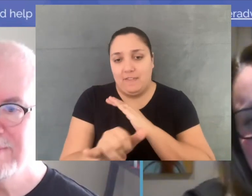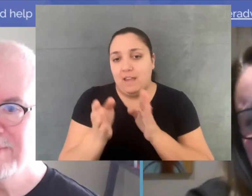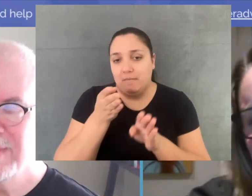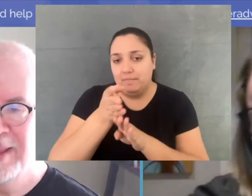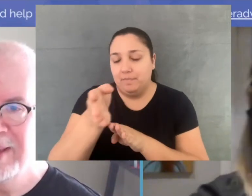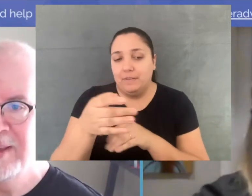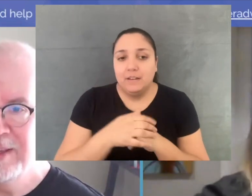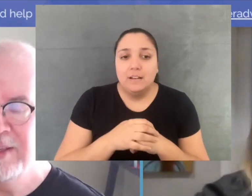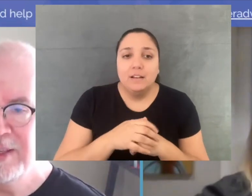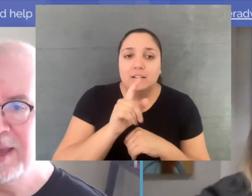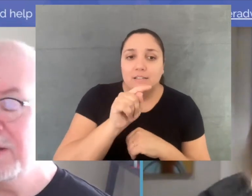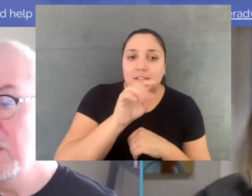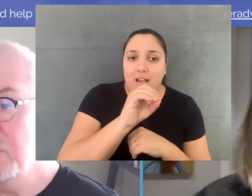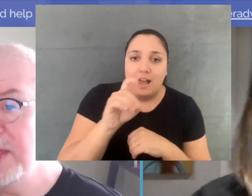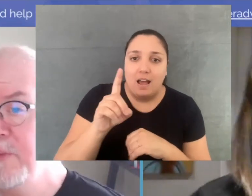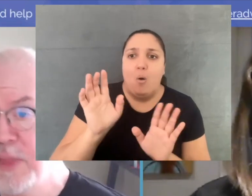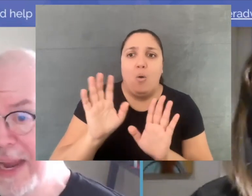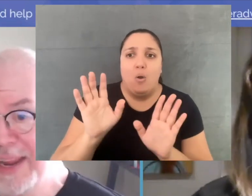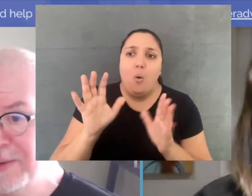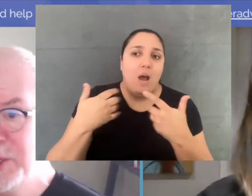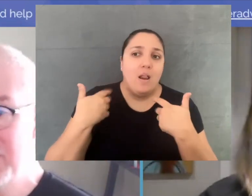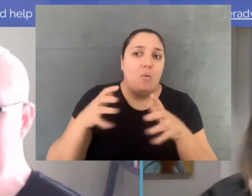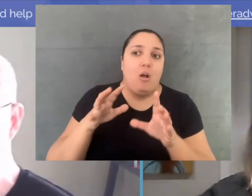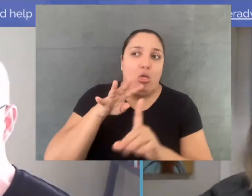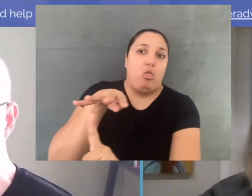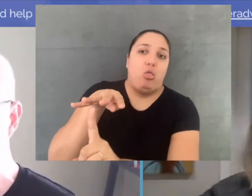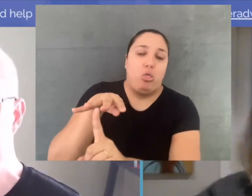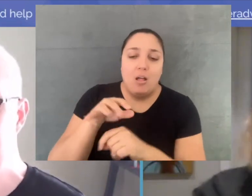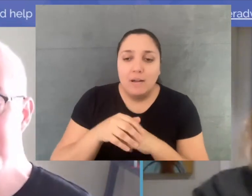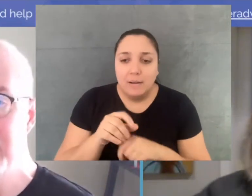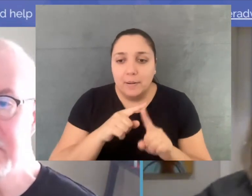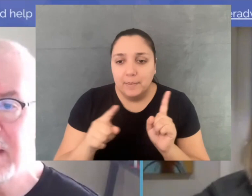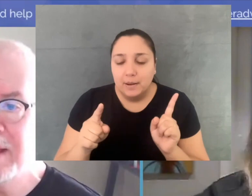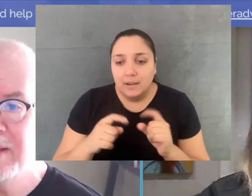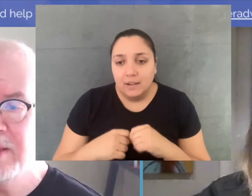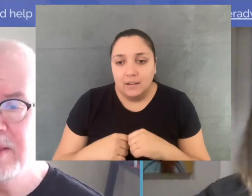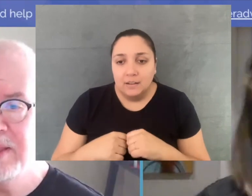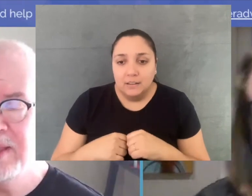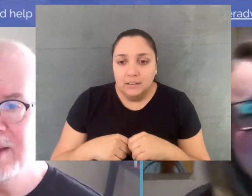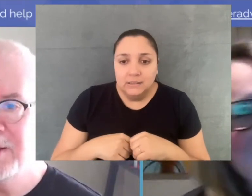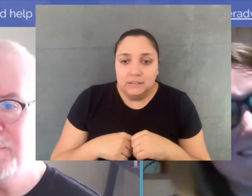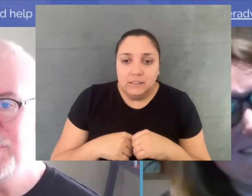expert in that matter. Yeah, no, well, thank you for that. I'm sorry, I didn't mean to put you on the spot with it, but